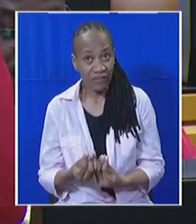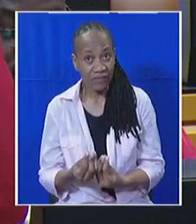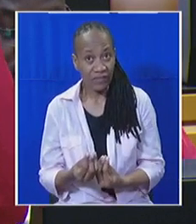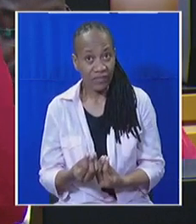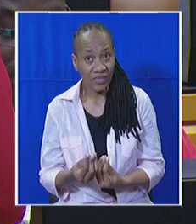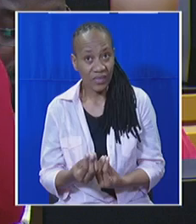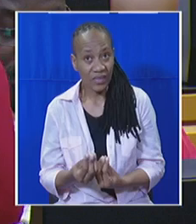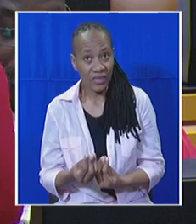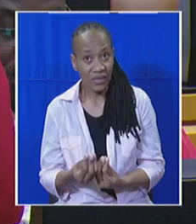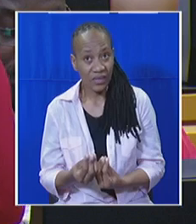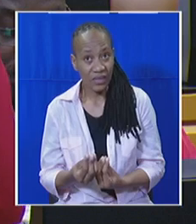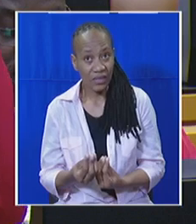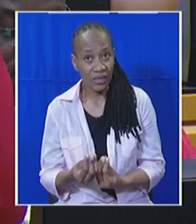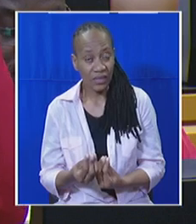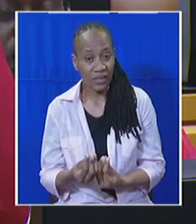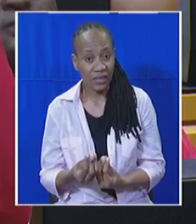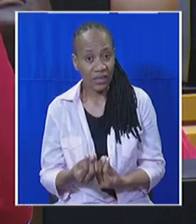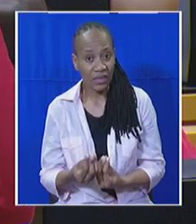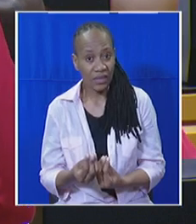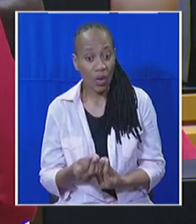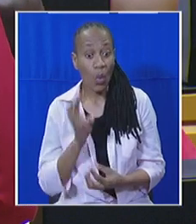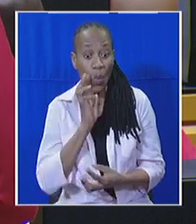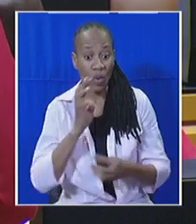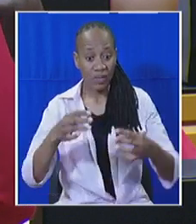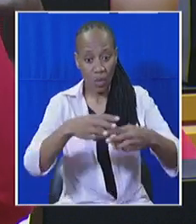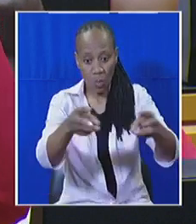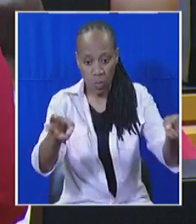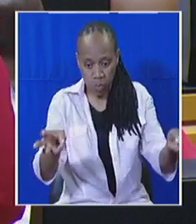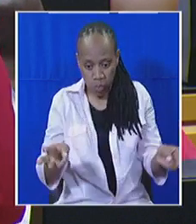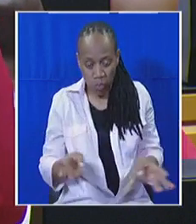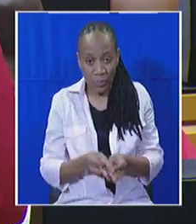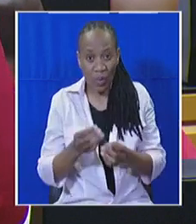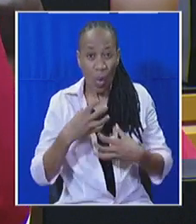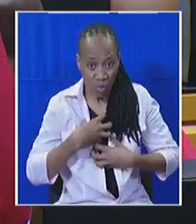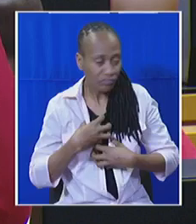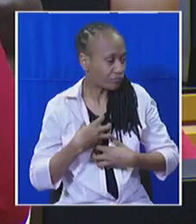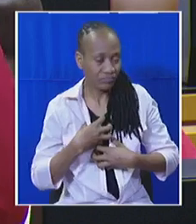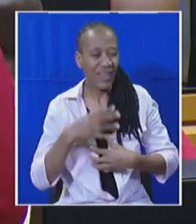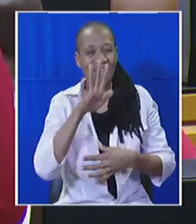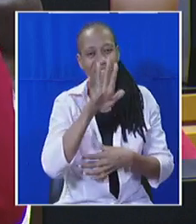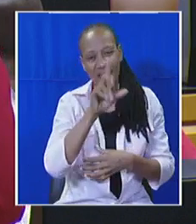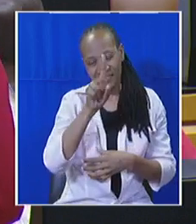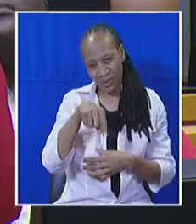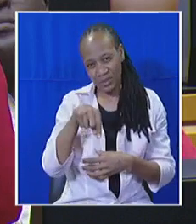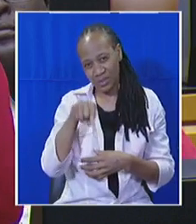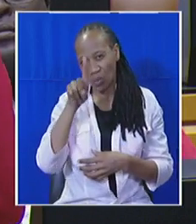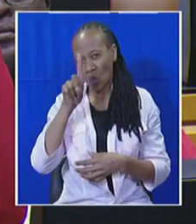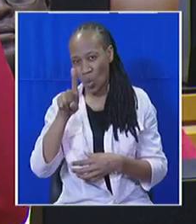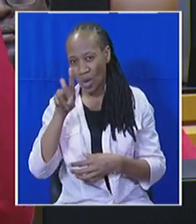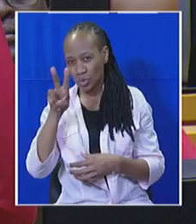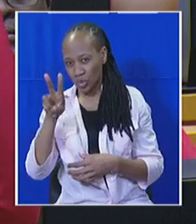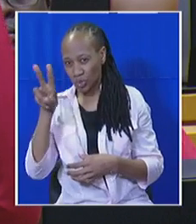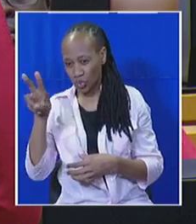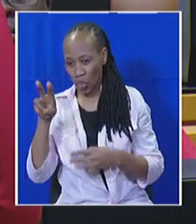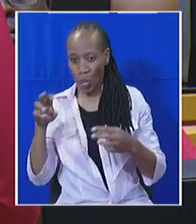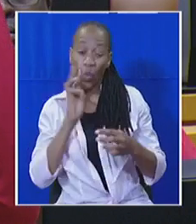the dams that we have. Of the 5,000 122 registered dams in this